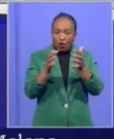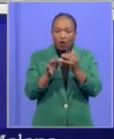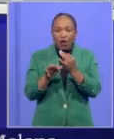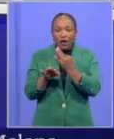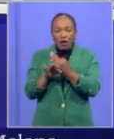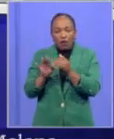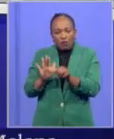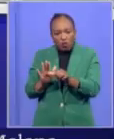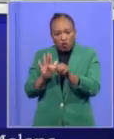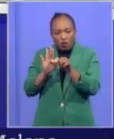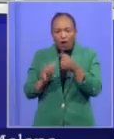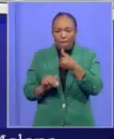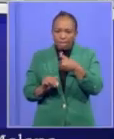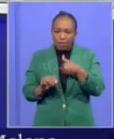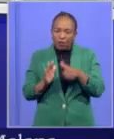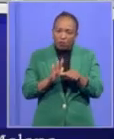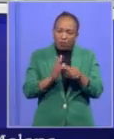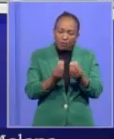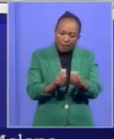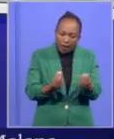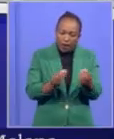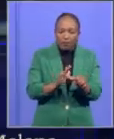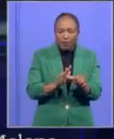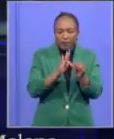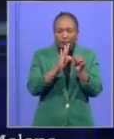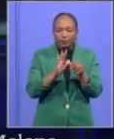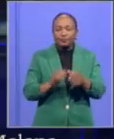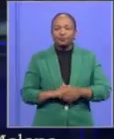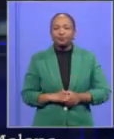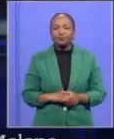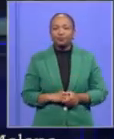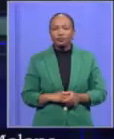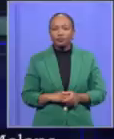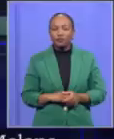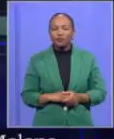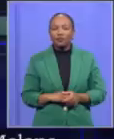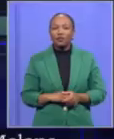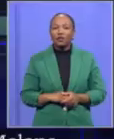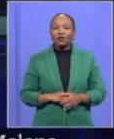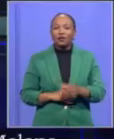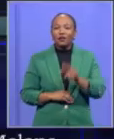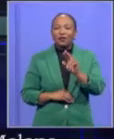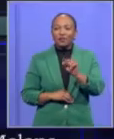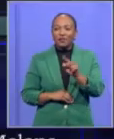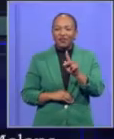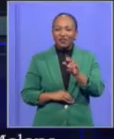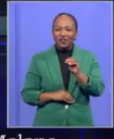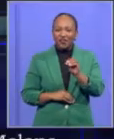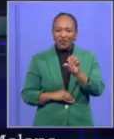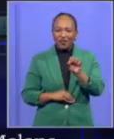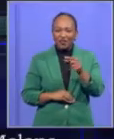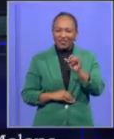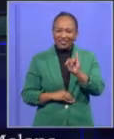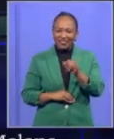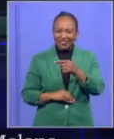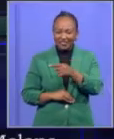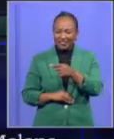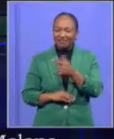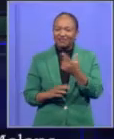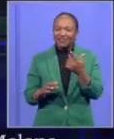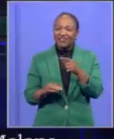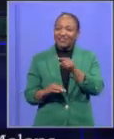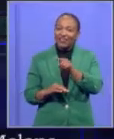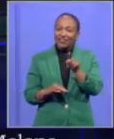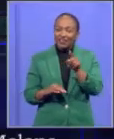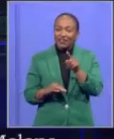botlhokwa mme o botlhokwa bana ba botlhokwa jwale ha re shebe re tla wena kgosi ha re shebe hore na sena seo batswadi